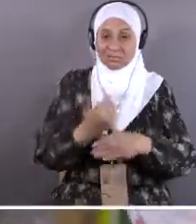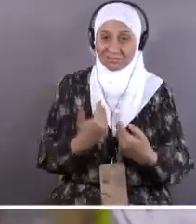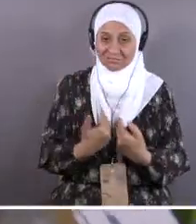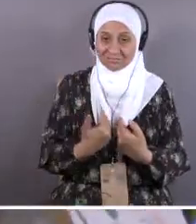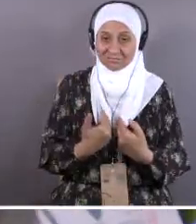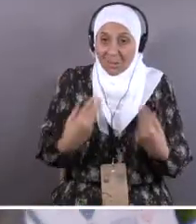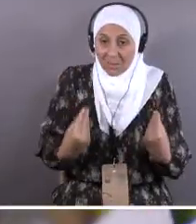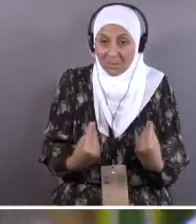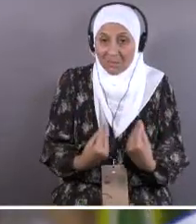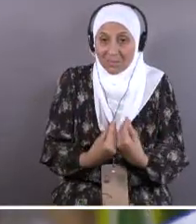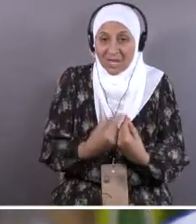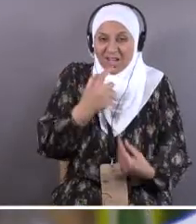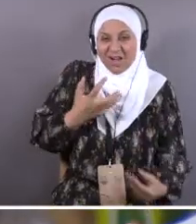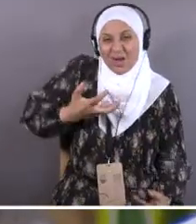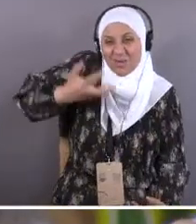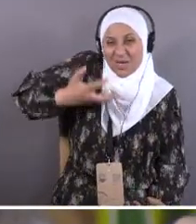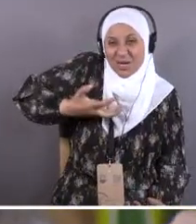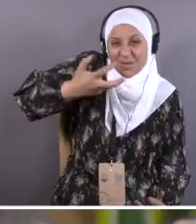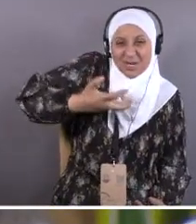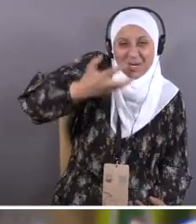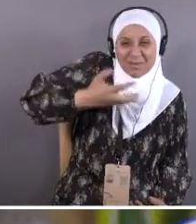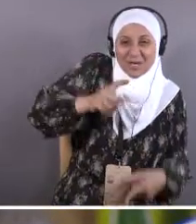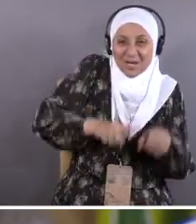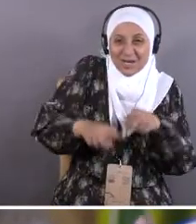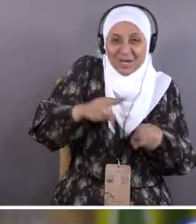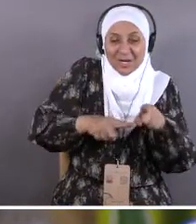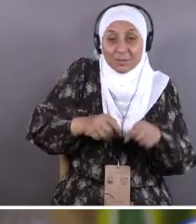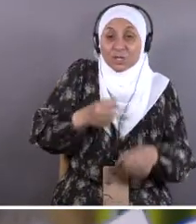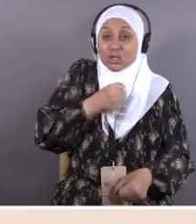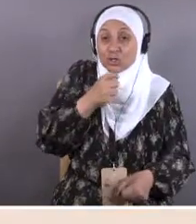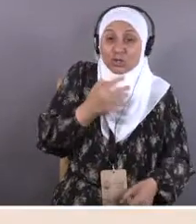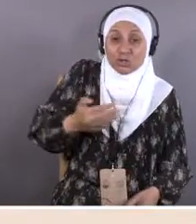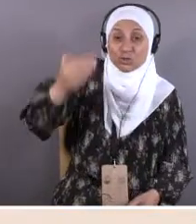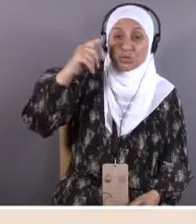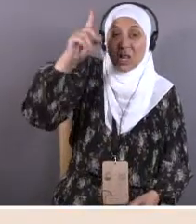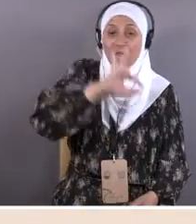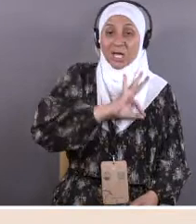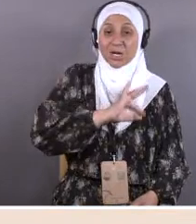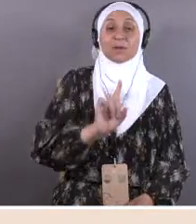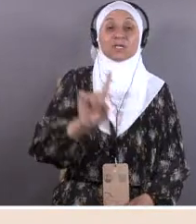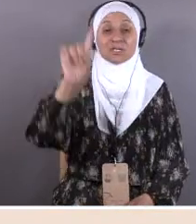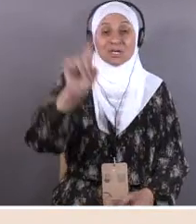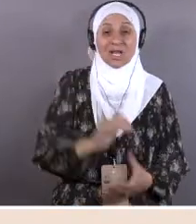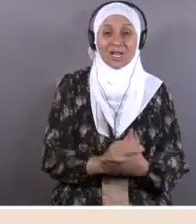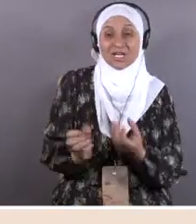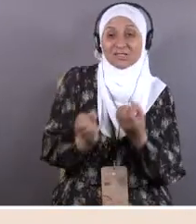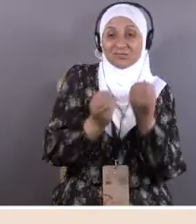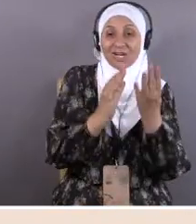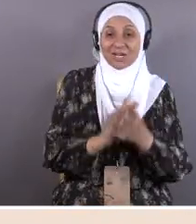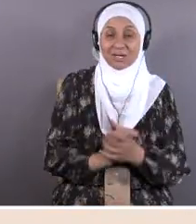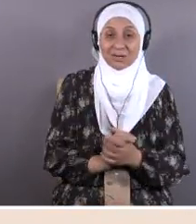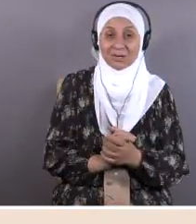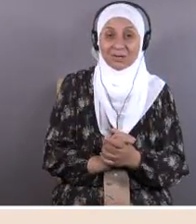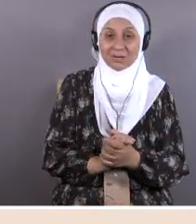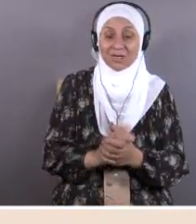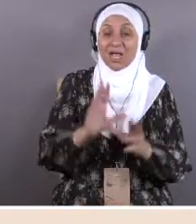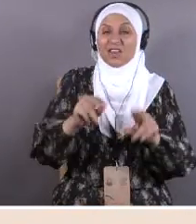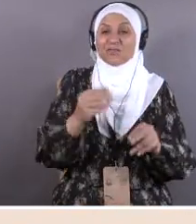we started with the young people and with my parents, my